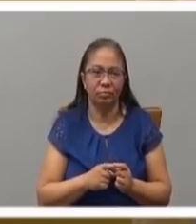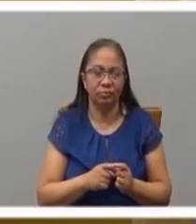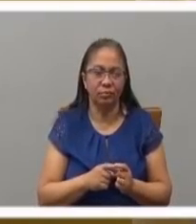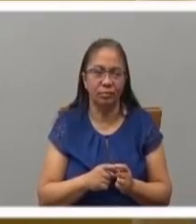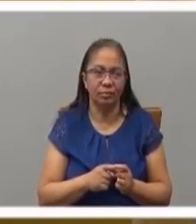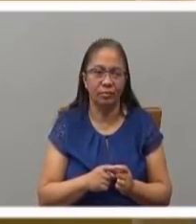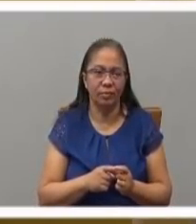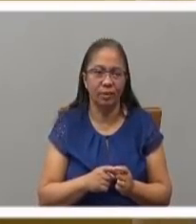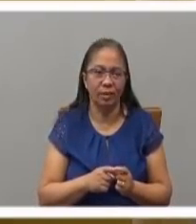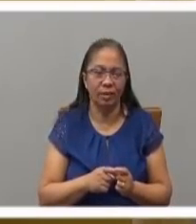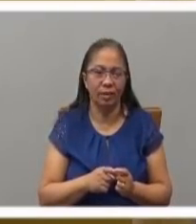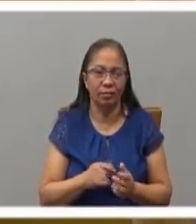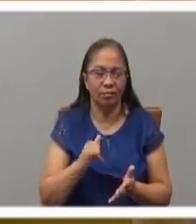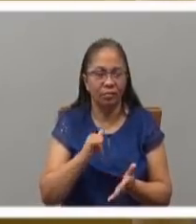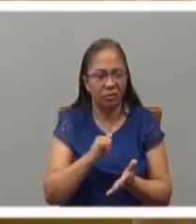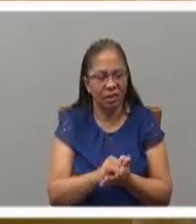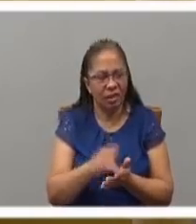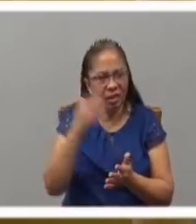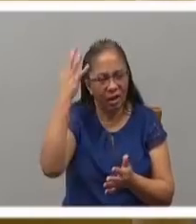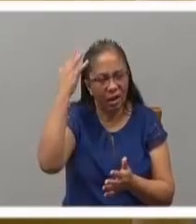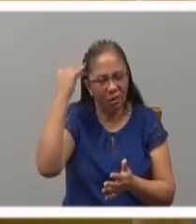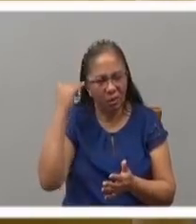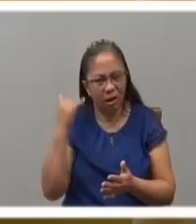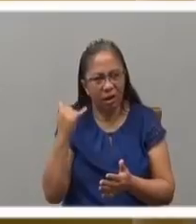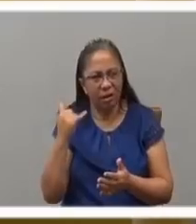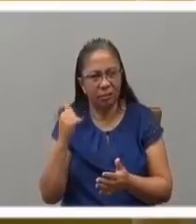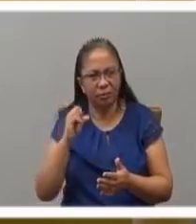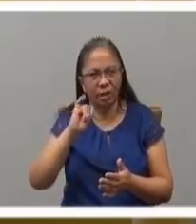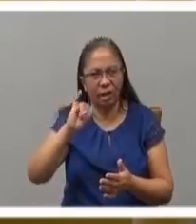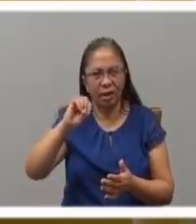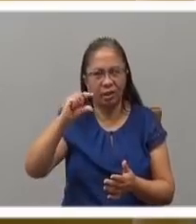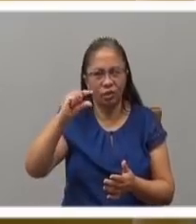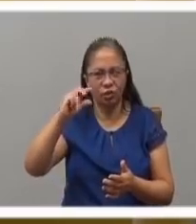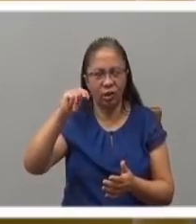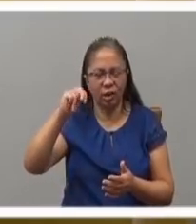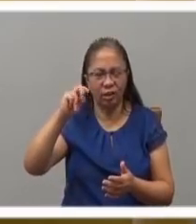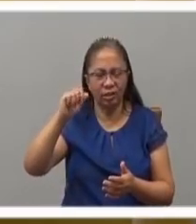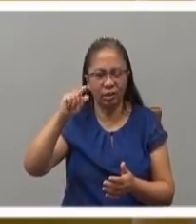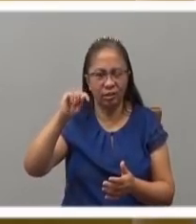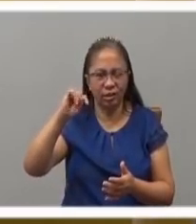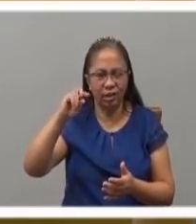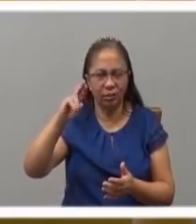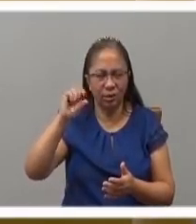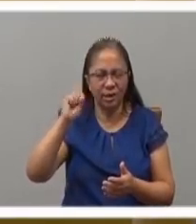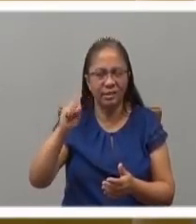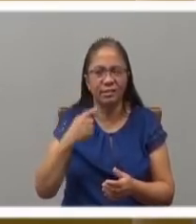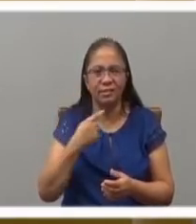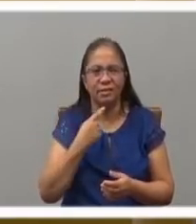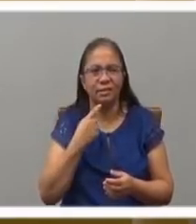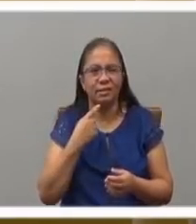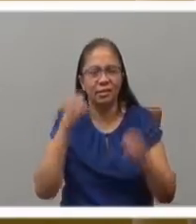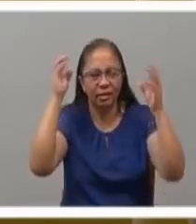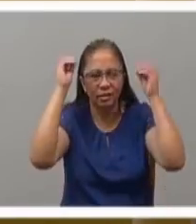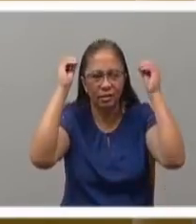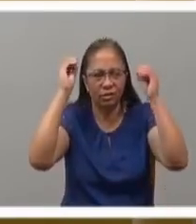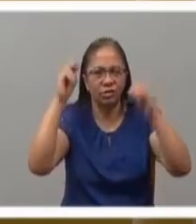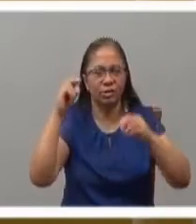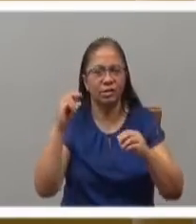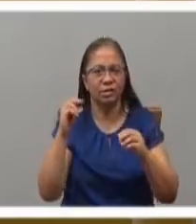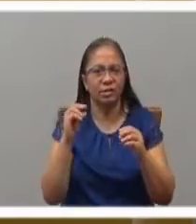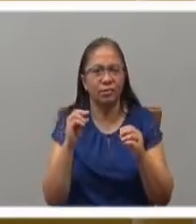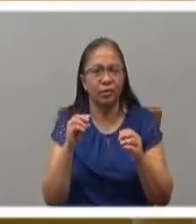That is why Ignatius of Loyola teaches in his spiritual exercises that when you